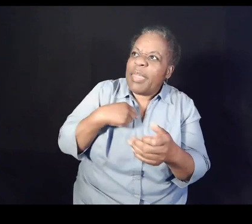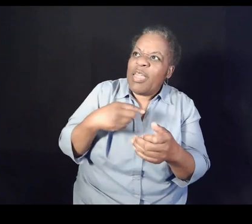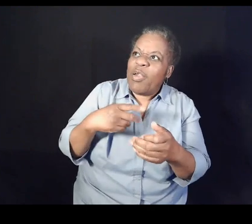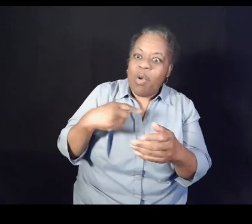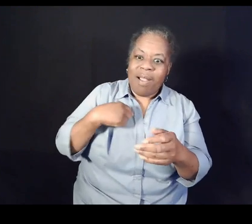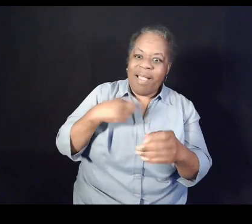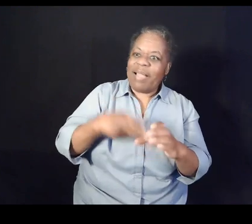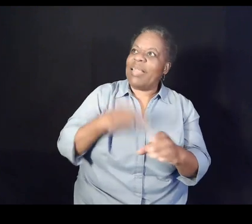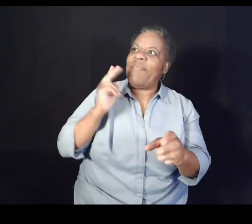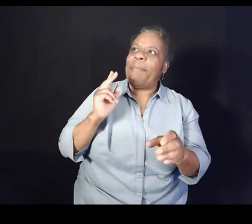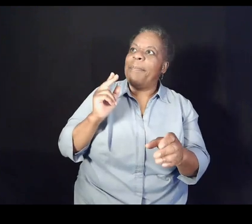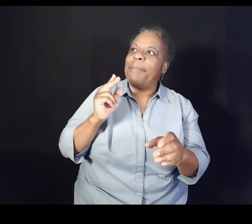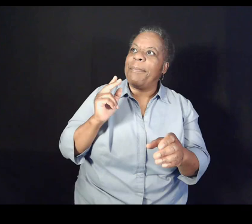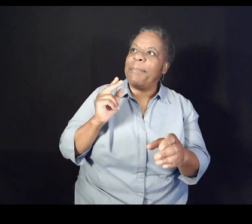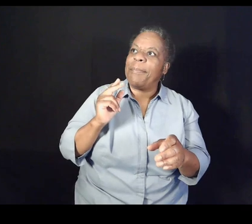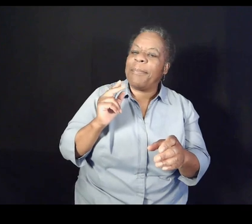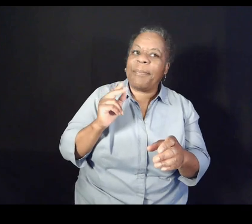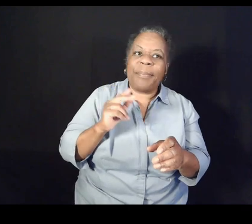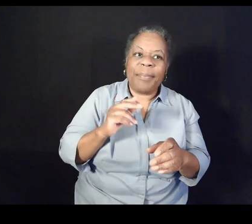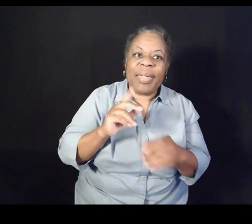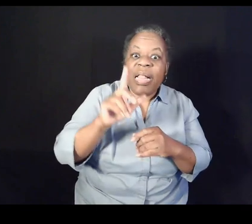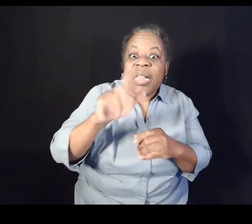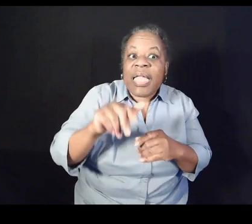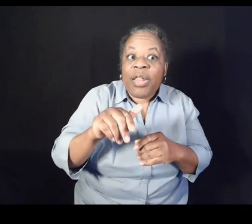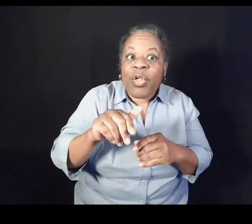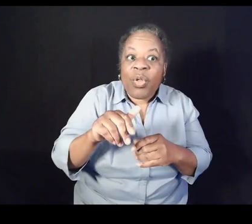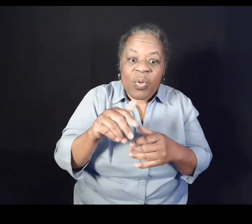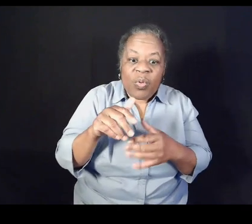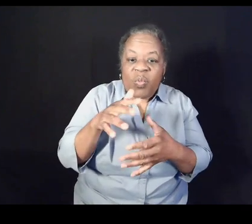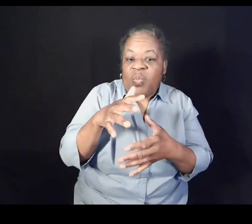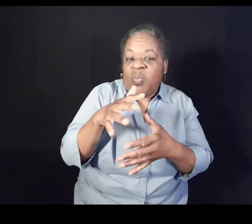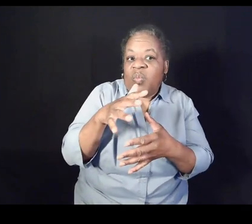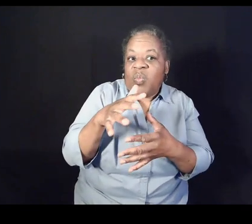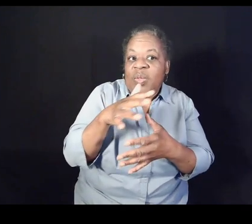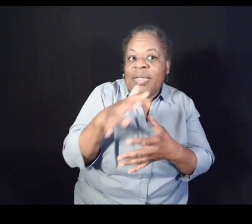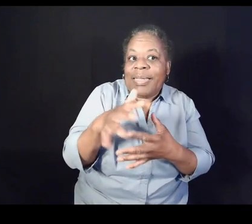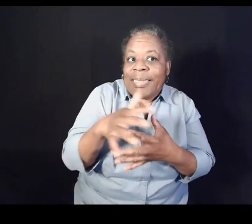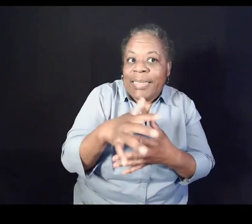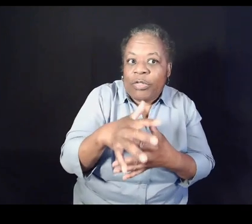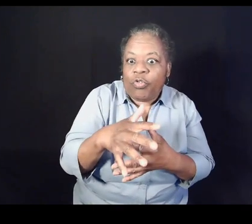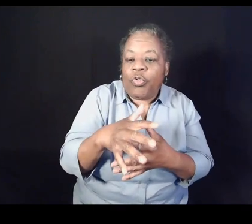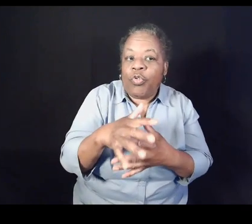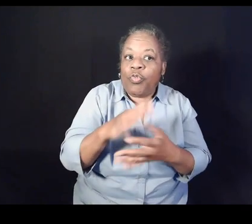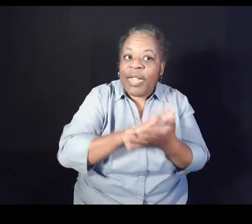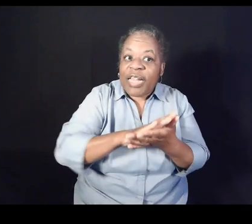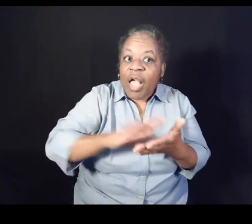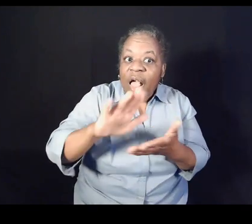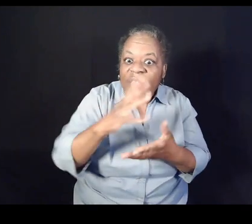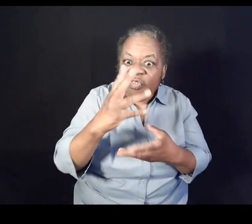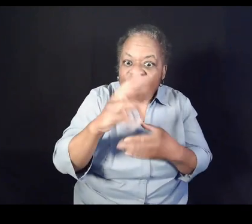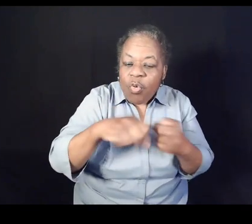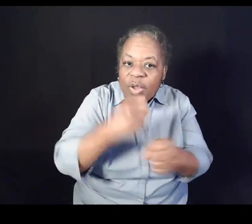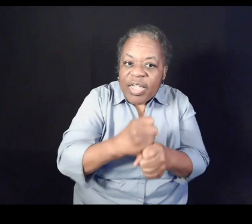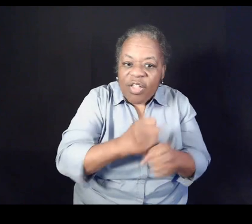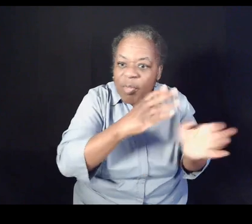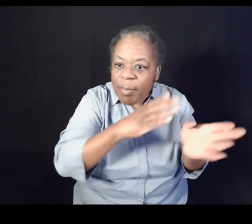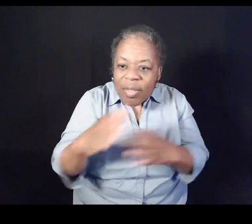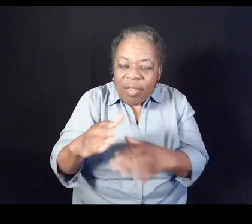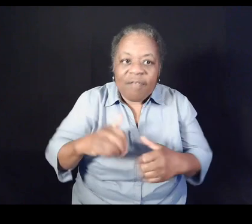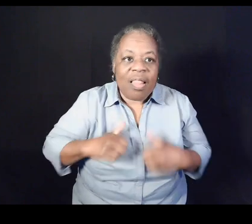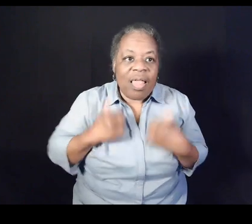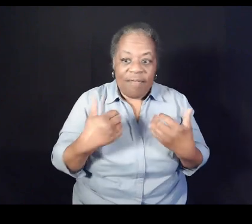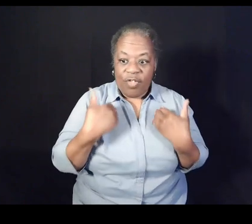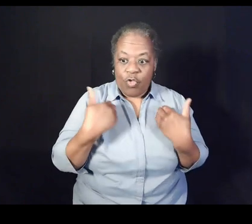Some years later, as a senior in college, having spent 4 years preparing for a life in youth ministry, I